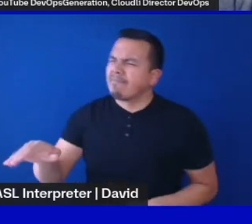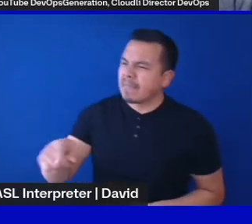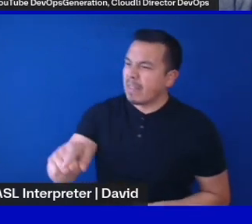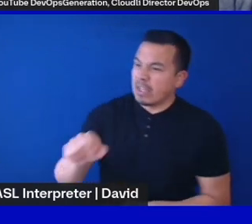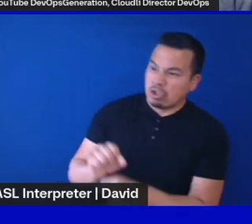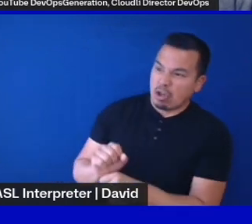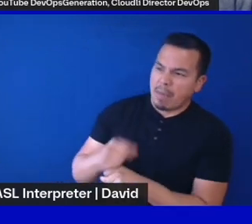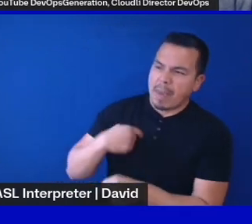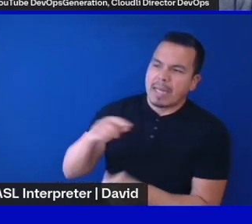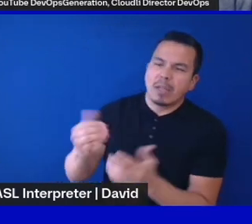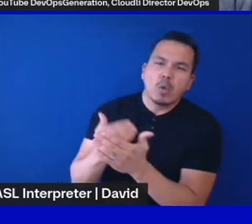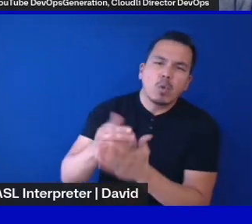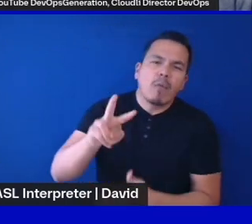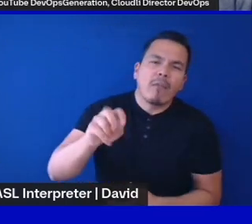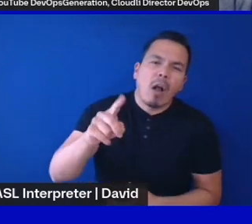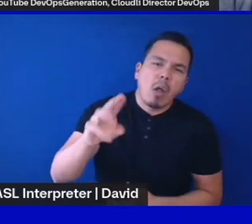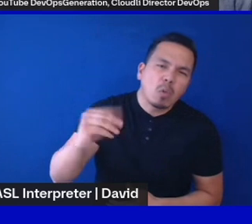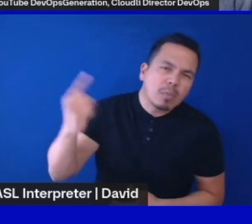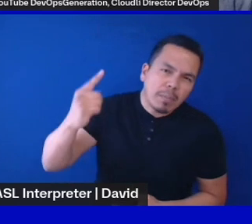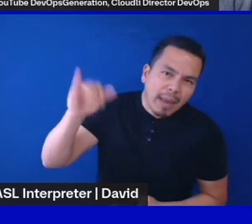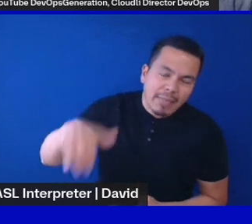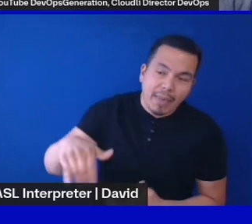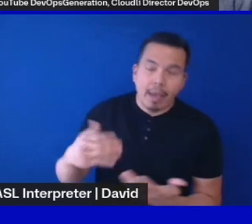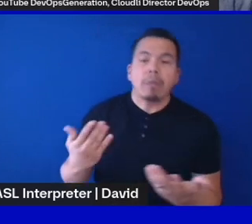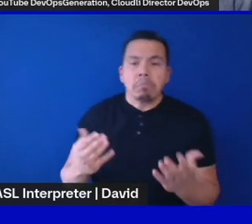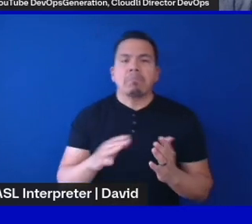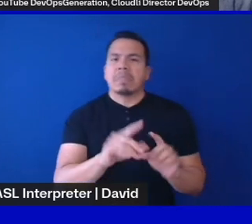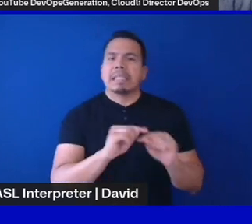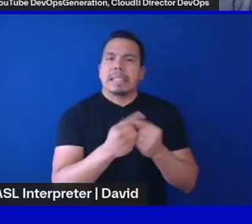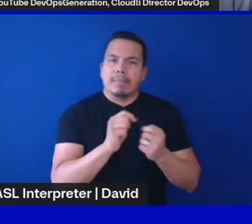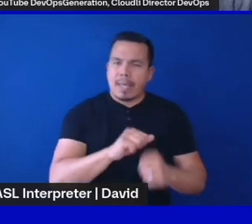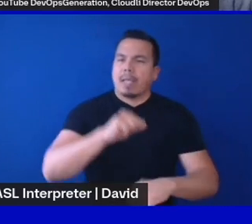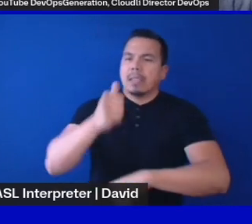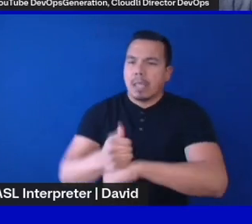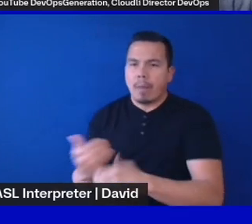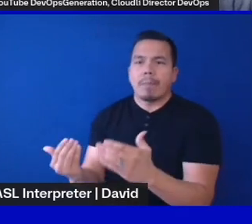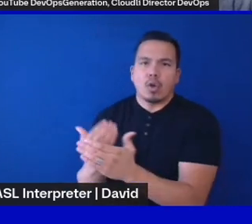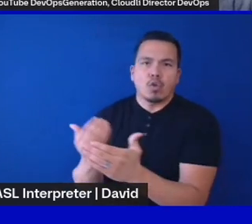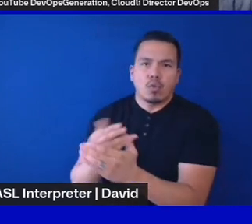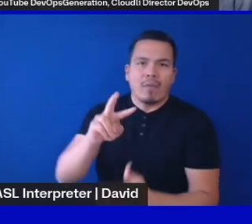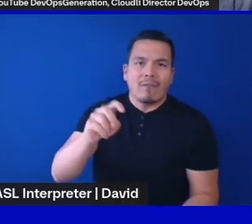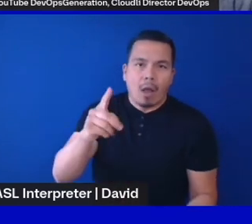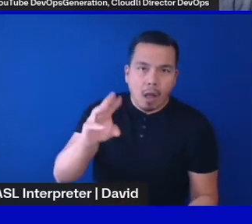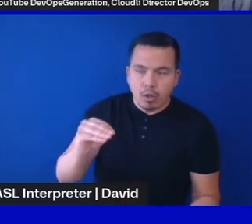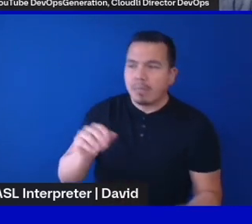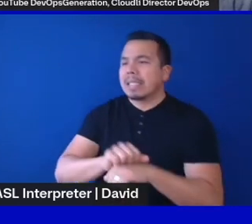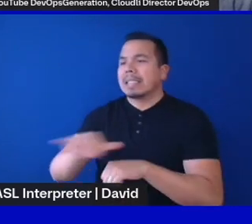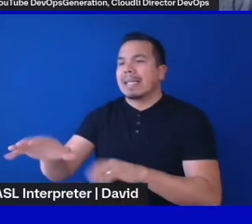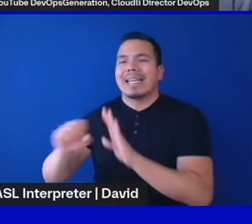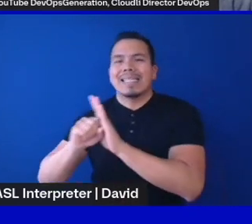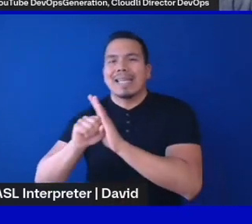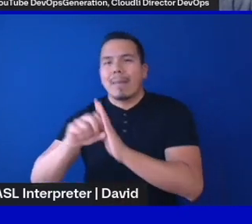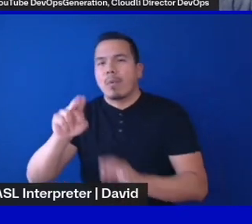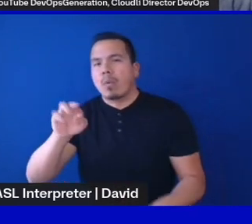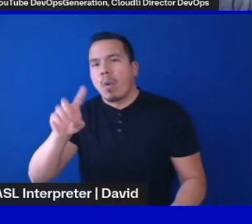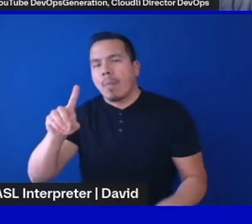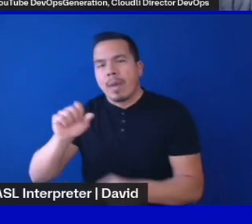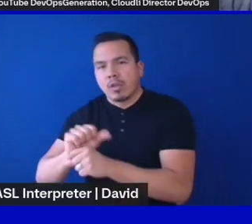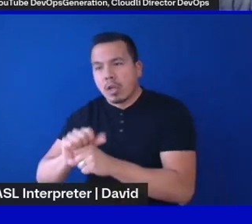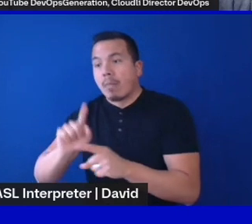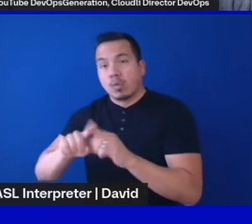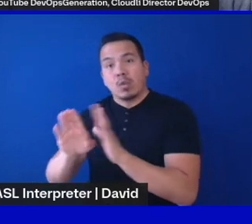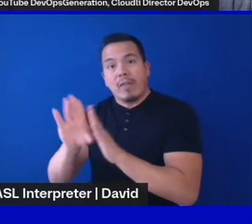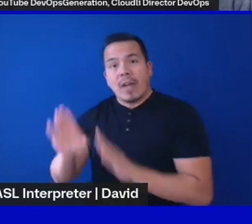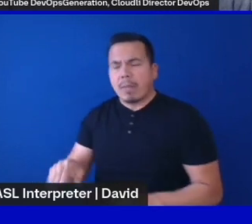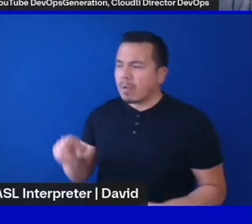new volume or something like that. And so the DevOps team can prepare that, and they can send a sample Nomad job to the developer saying, hey, just copy out what